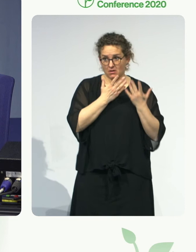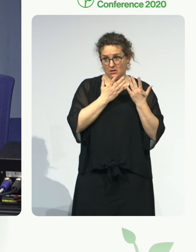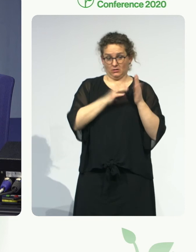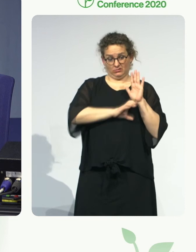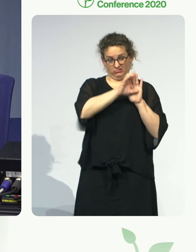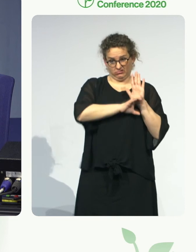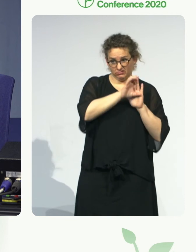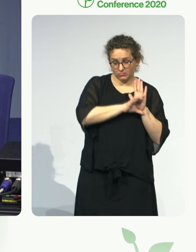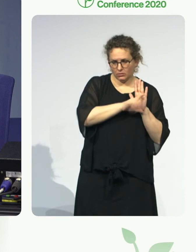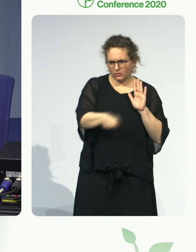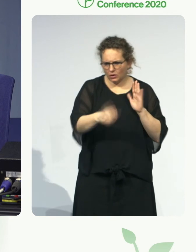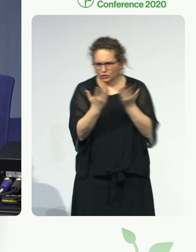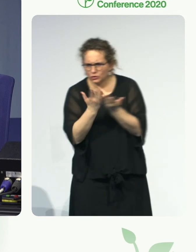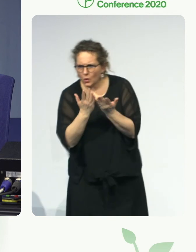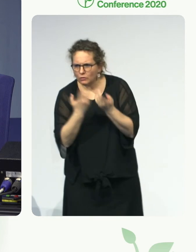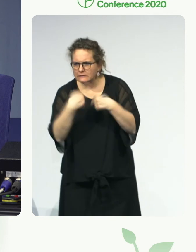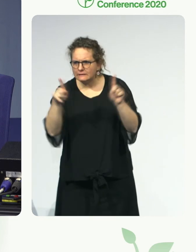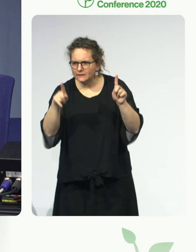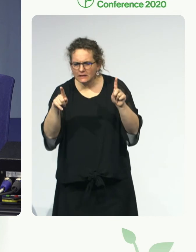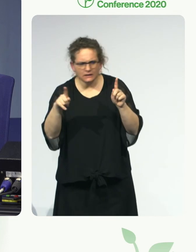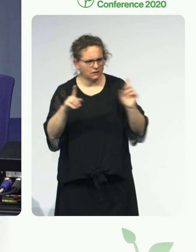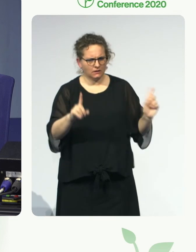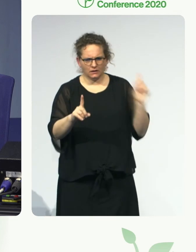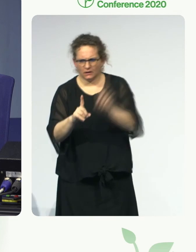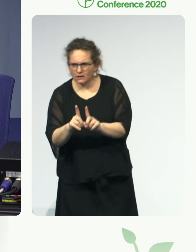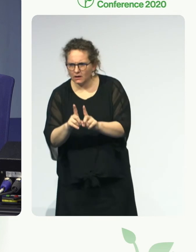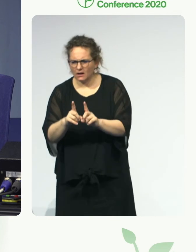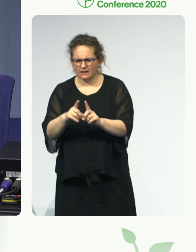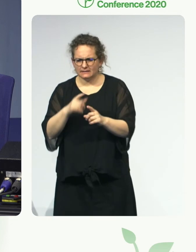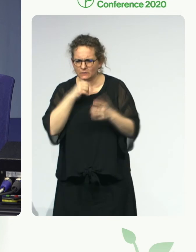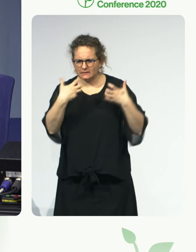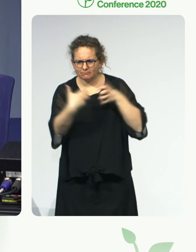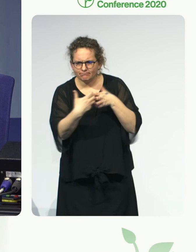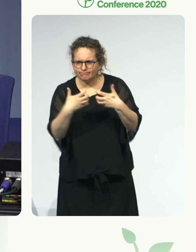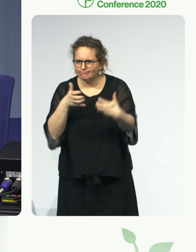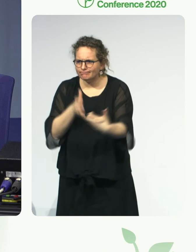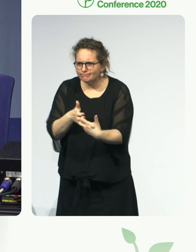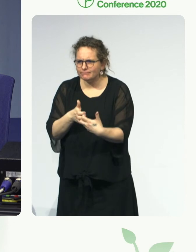of deciding who and where is educated, and particularly in an inclusive situation.